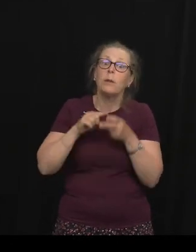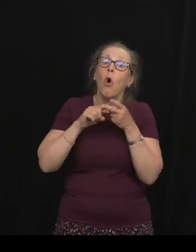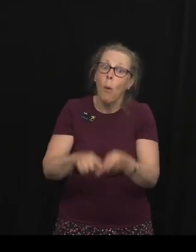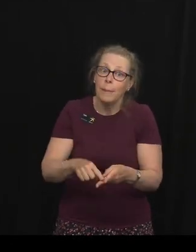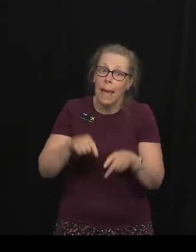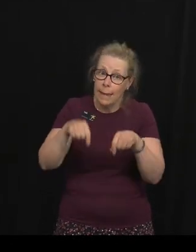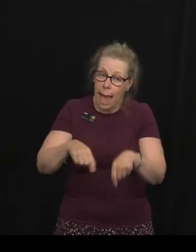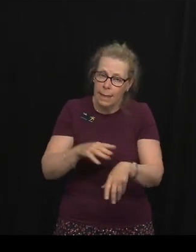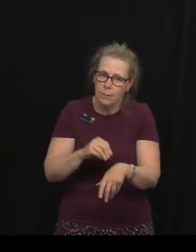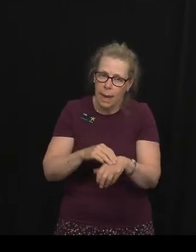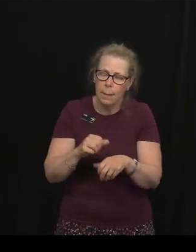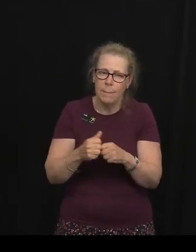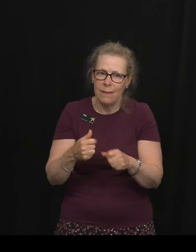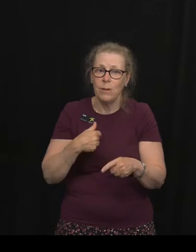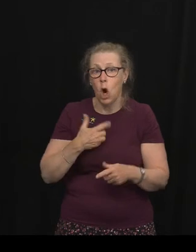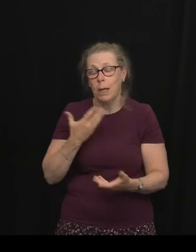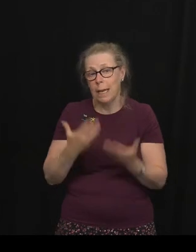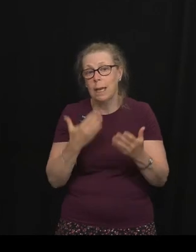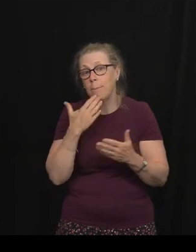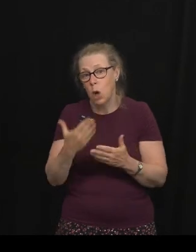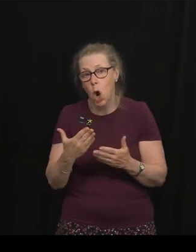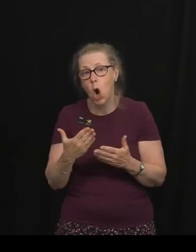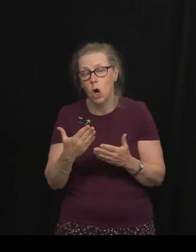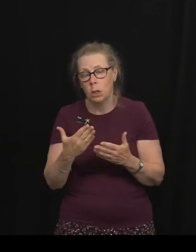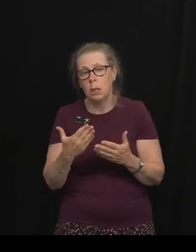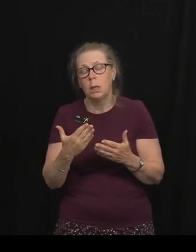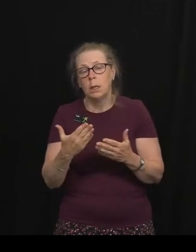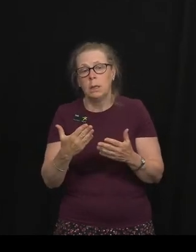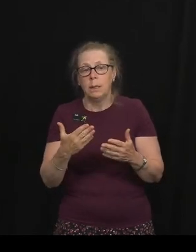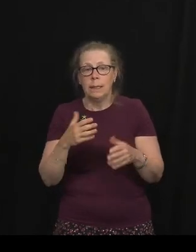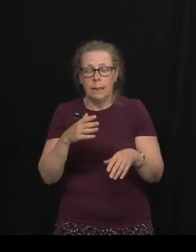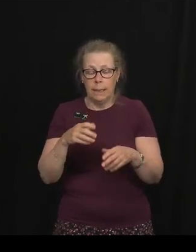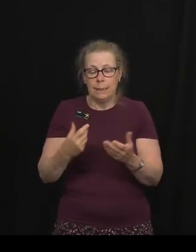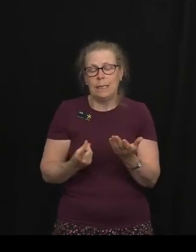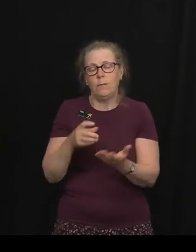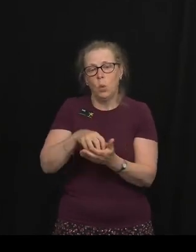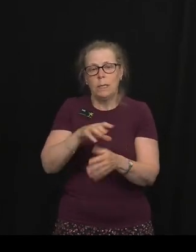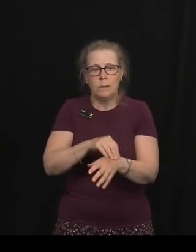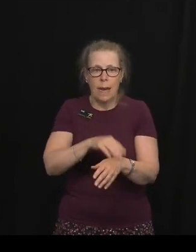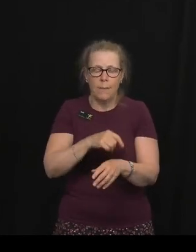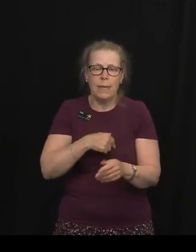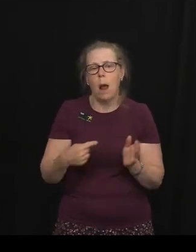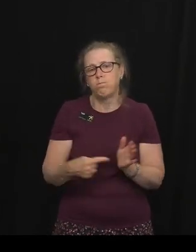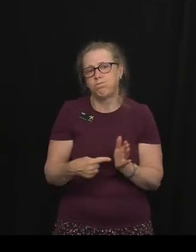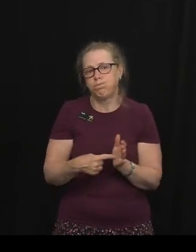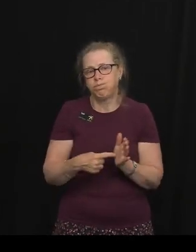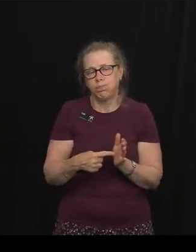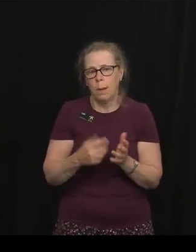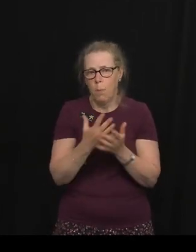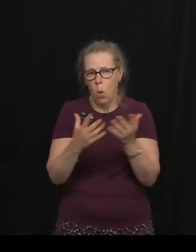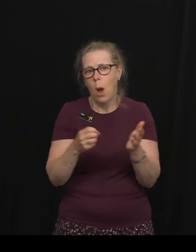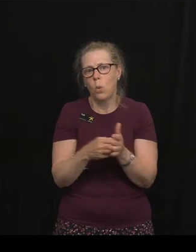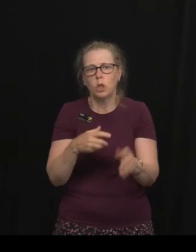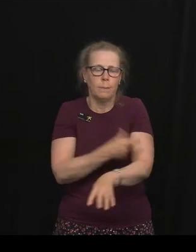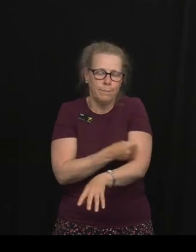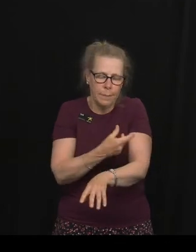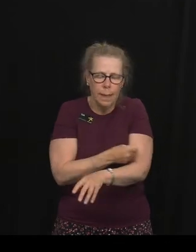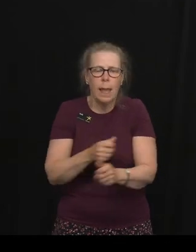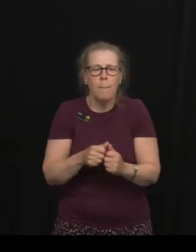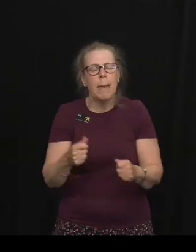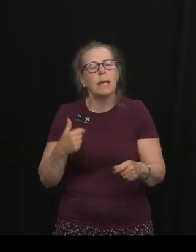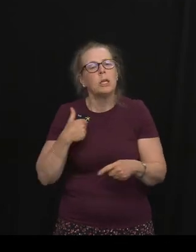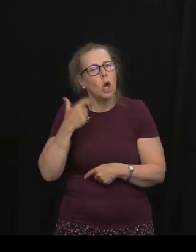think we have a very good situation in Sweden right now with a lot of people being immunized. But, Karin, you said about the lessons. I do not think that the